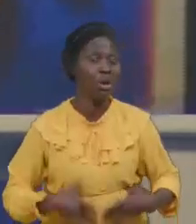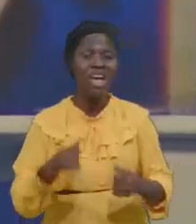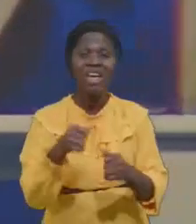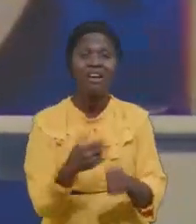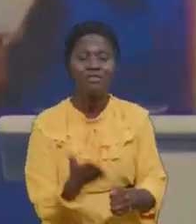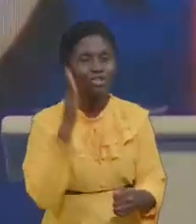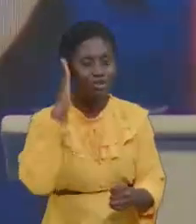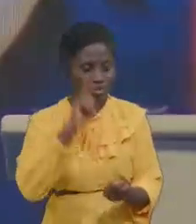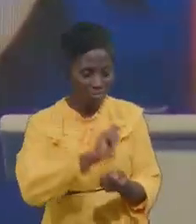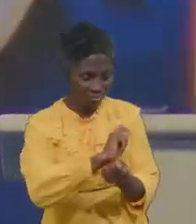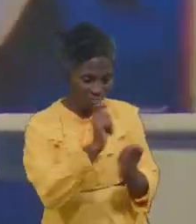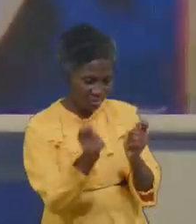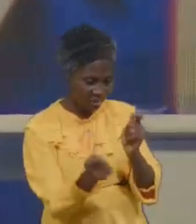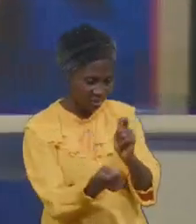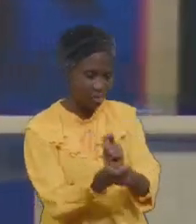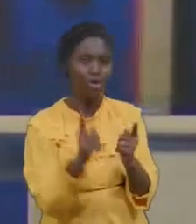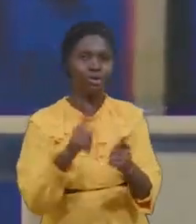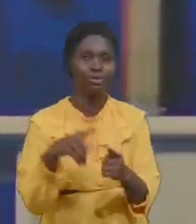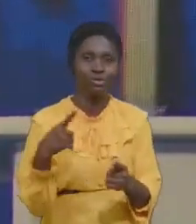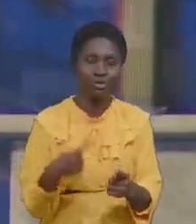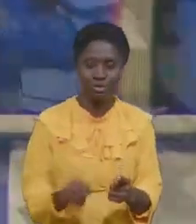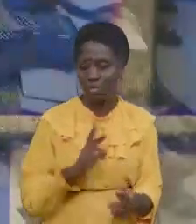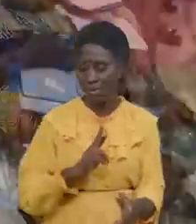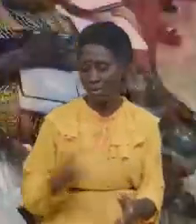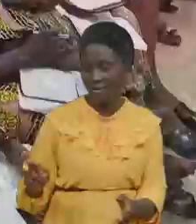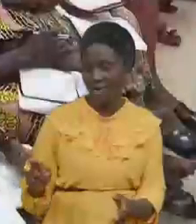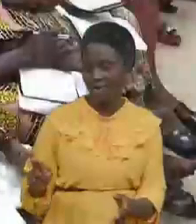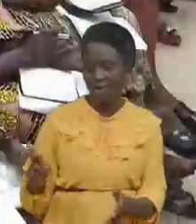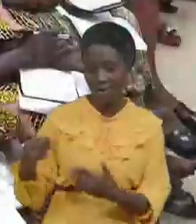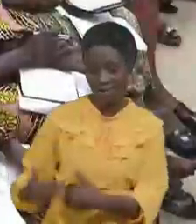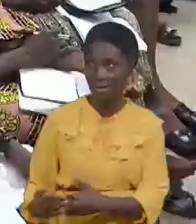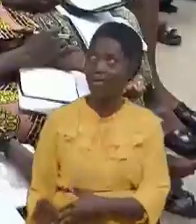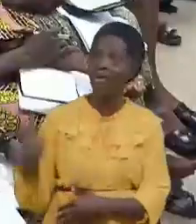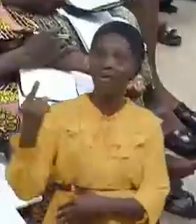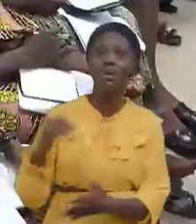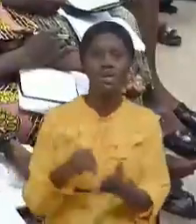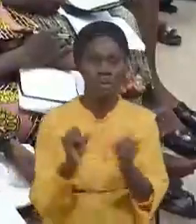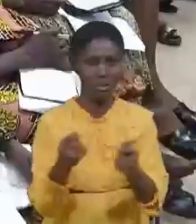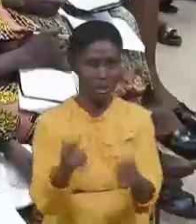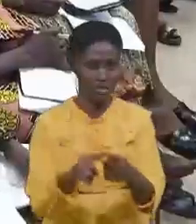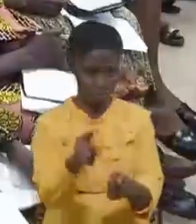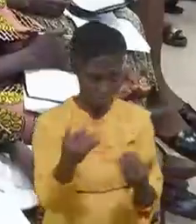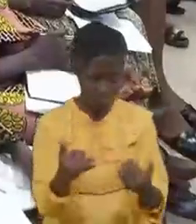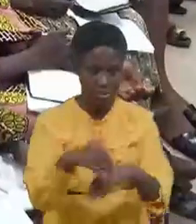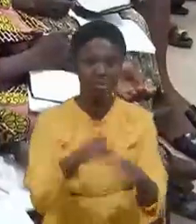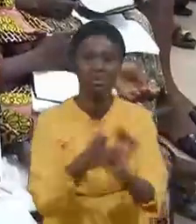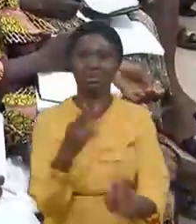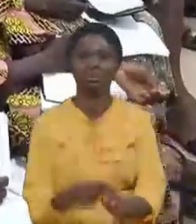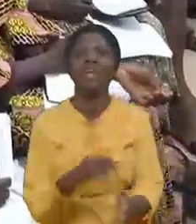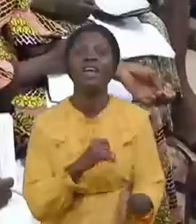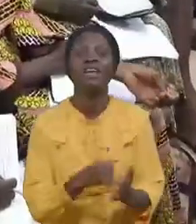will turn the right side up. It can happen tonight. It